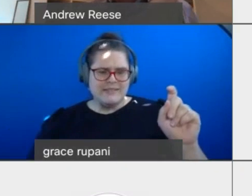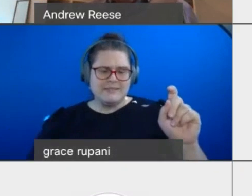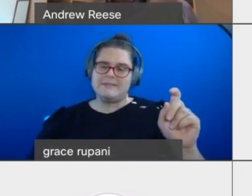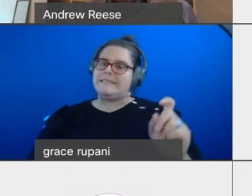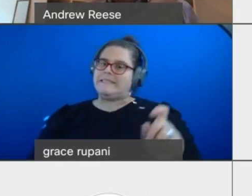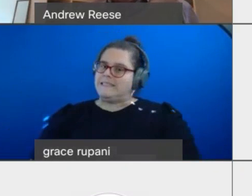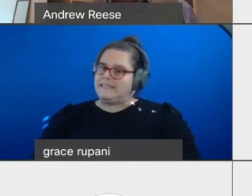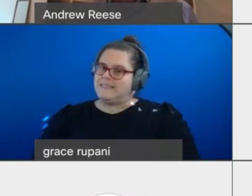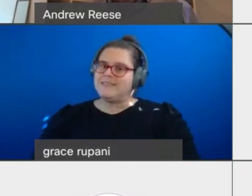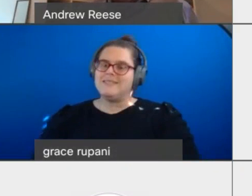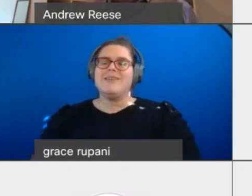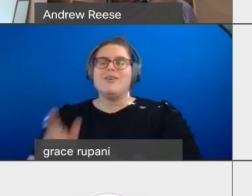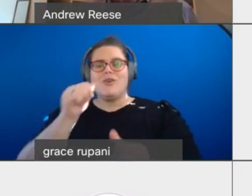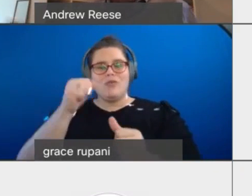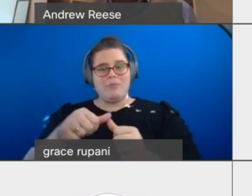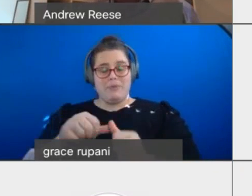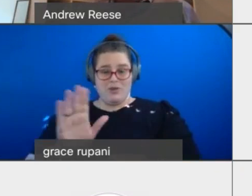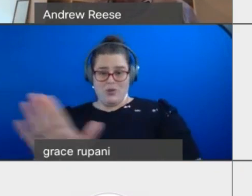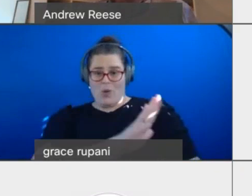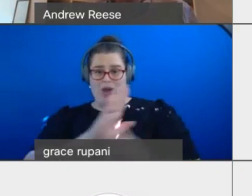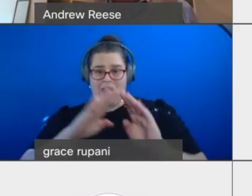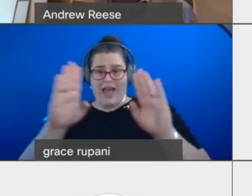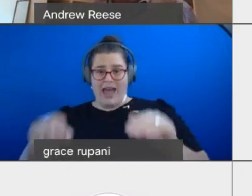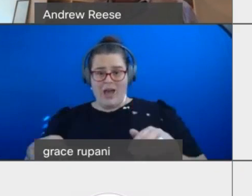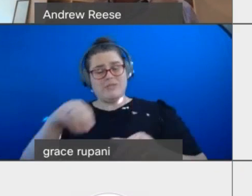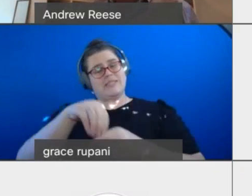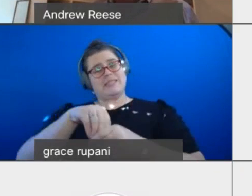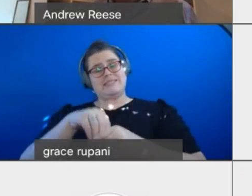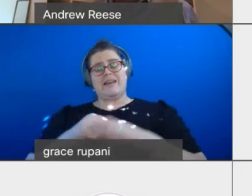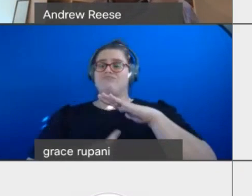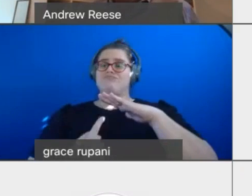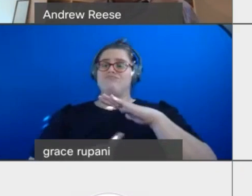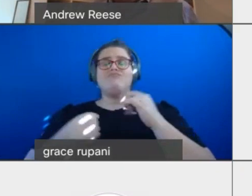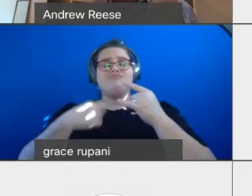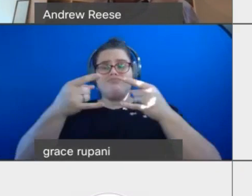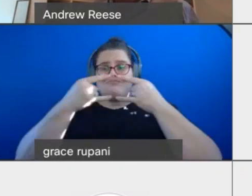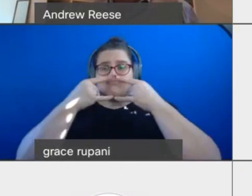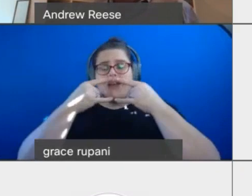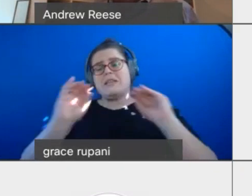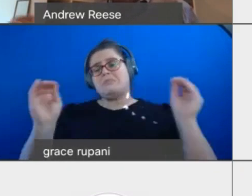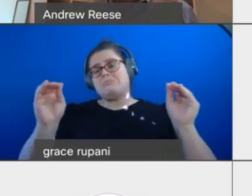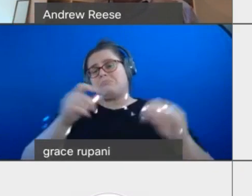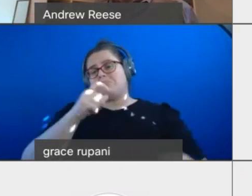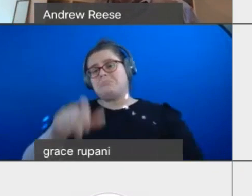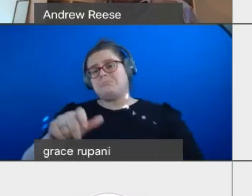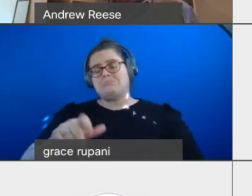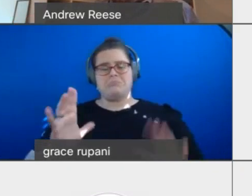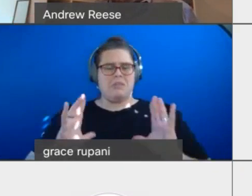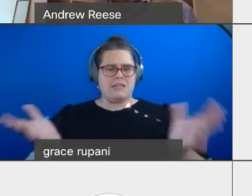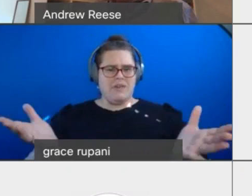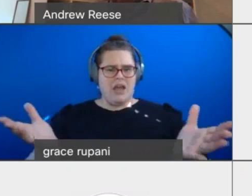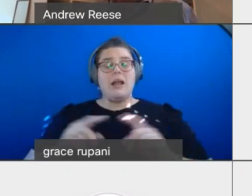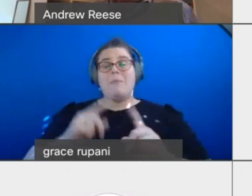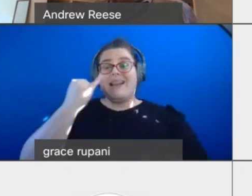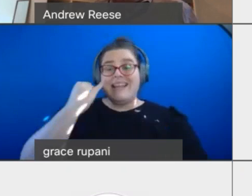in your own household, not having on a mask is fine. If people from outside your household come over, they